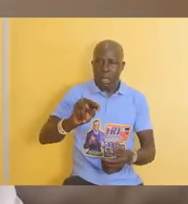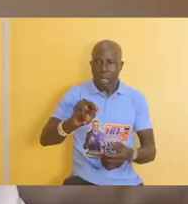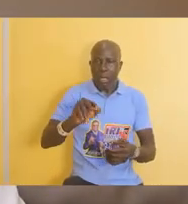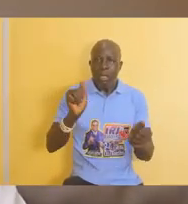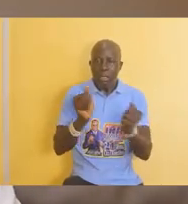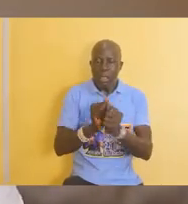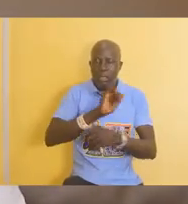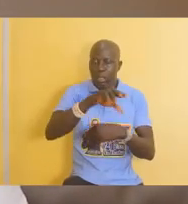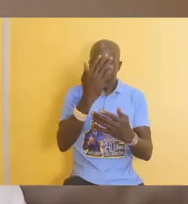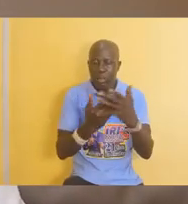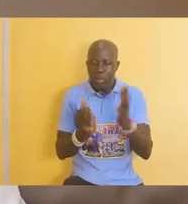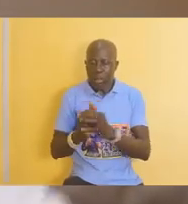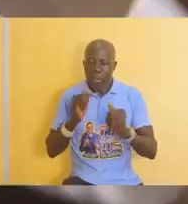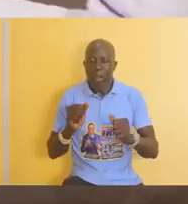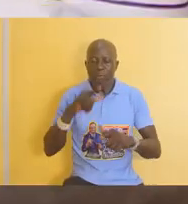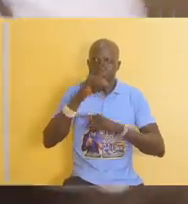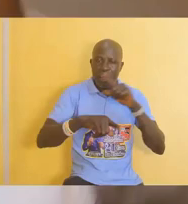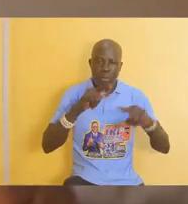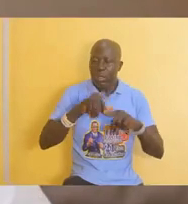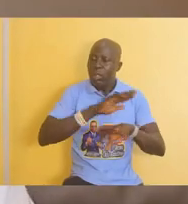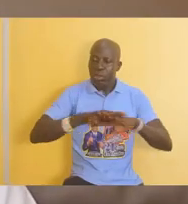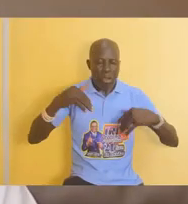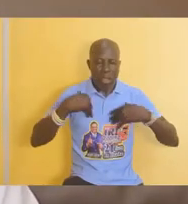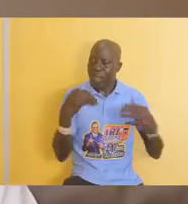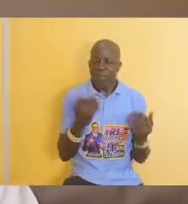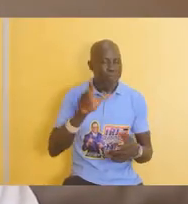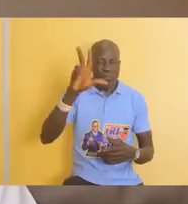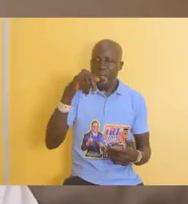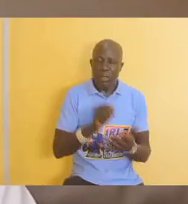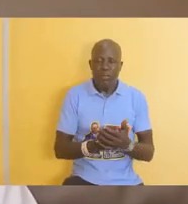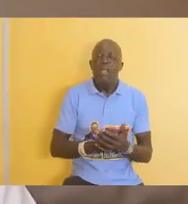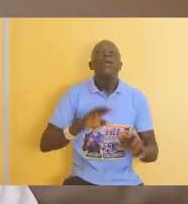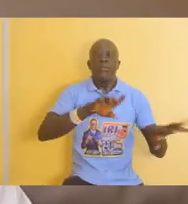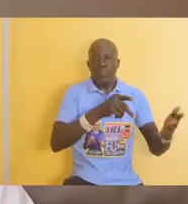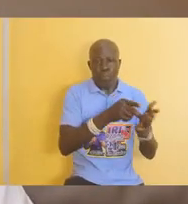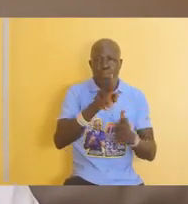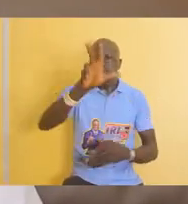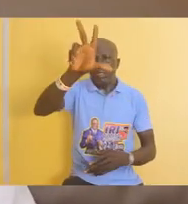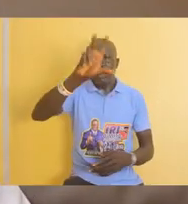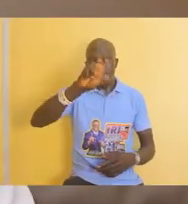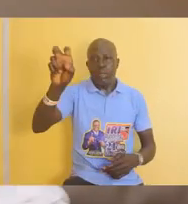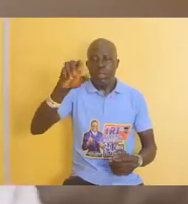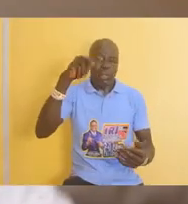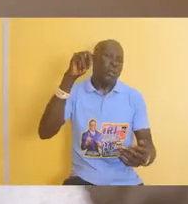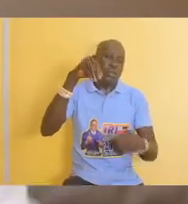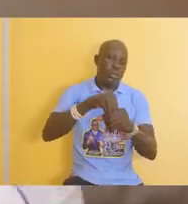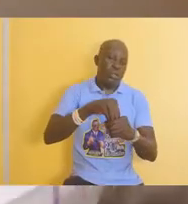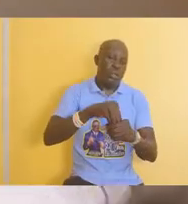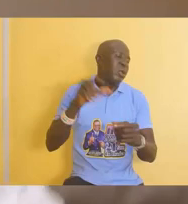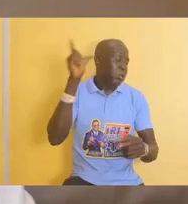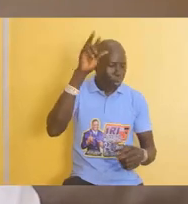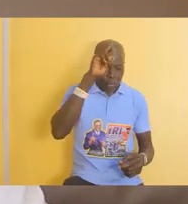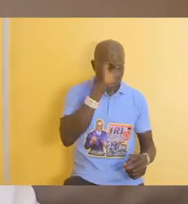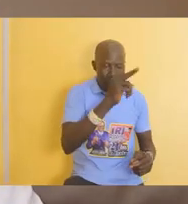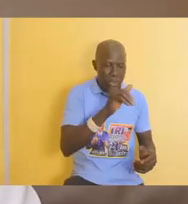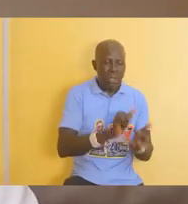amon e de to ni agbara those are the powerful to ba ni agbara you can afford it wa fi 300 and so see there you use 300 for yourself egba mi sir